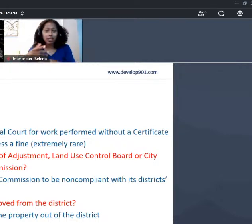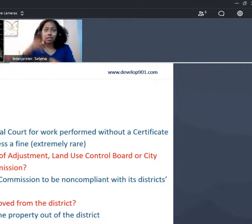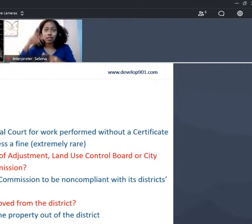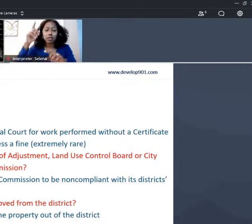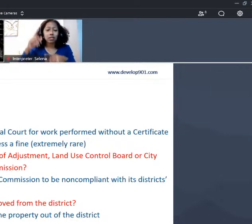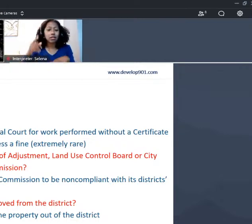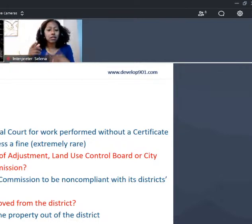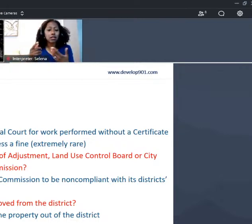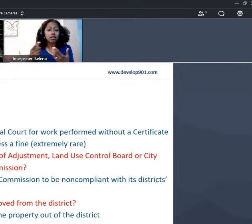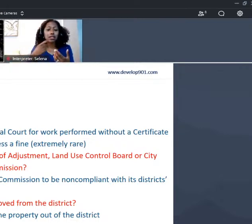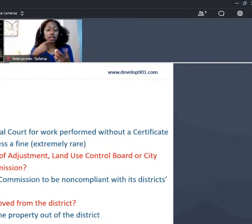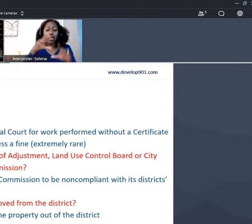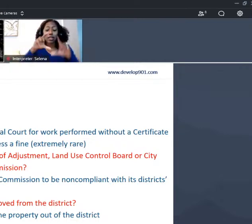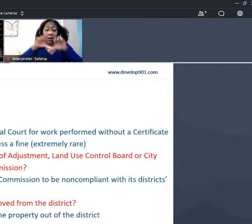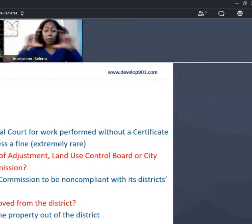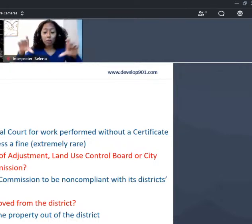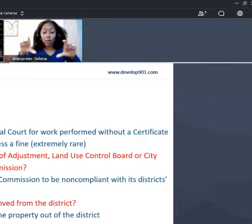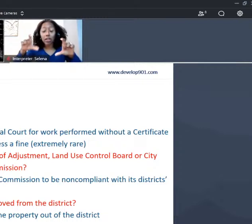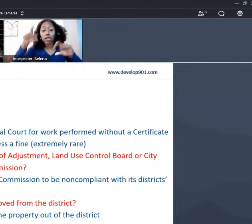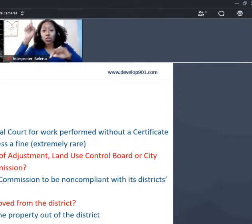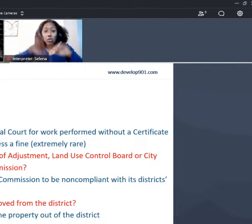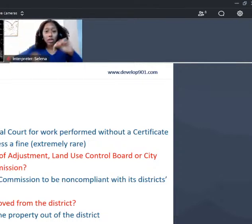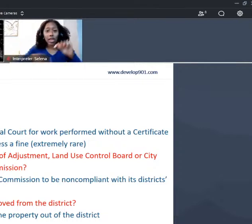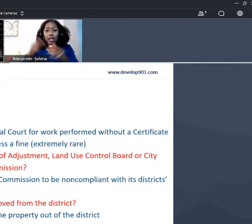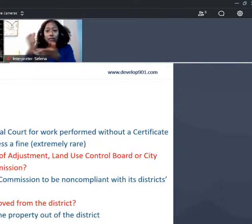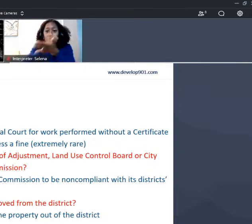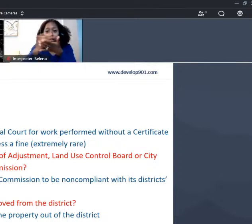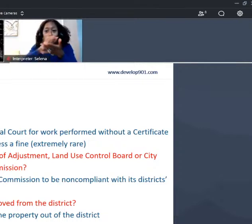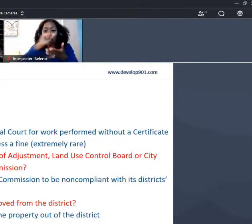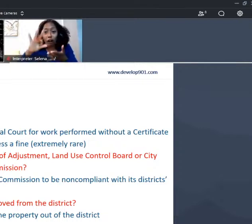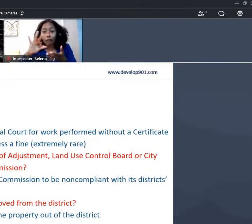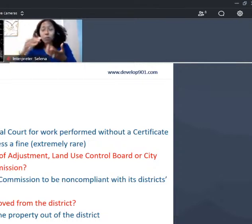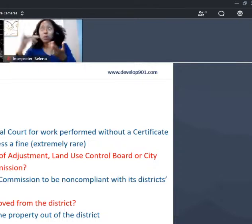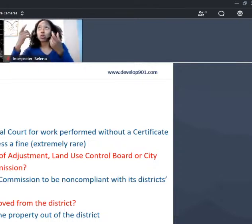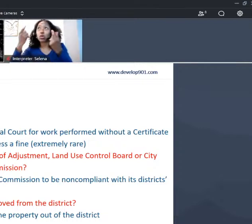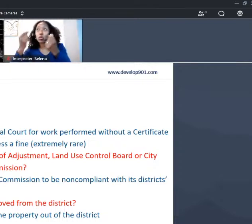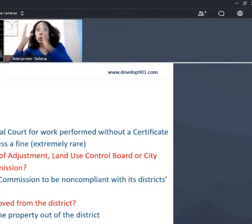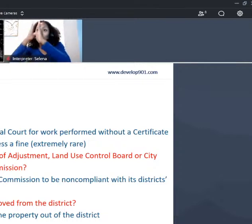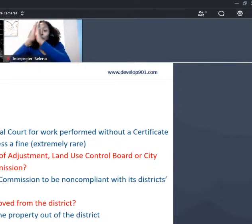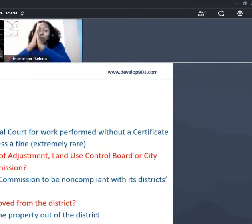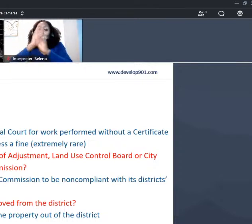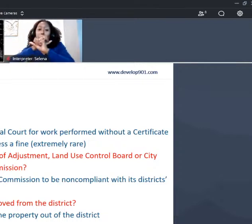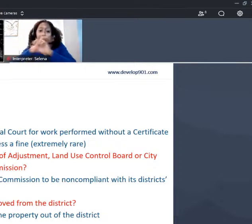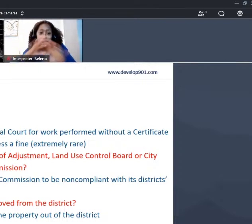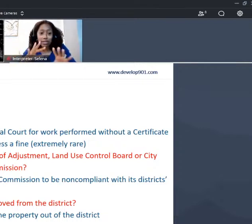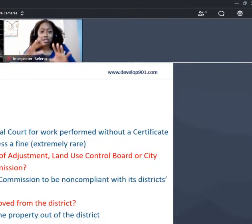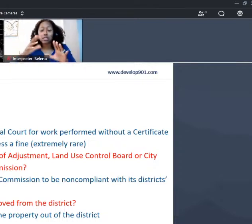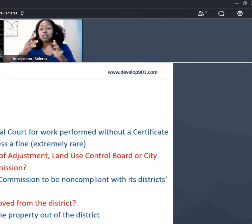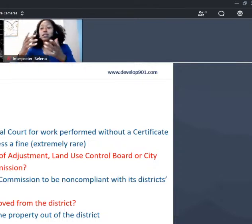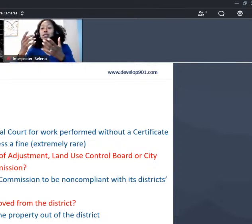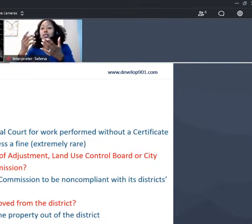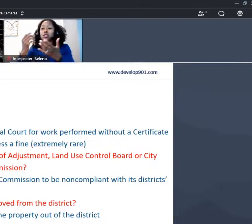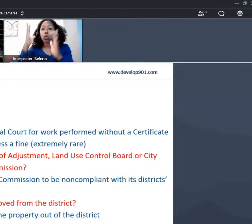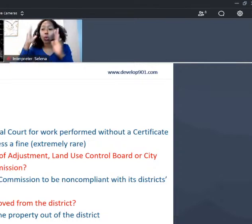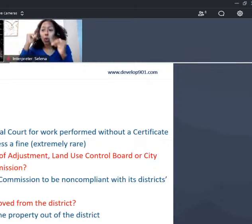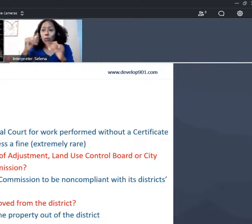to at least bless it in such a way that gets it out of environmental court. Not a perfect process, but again,